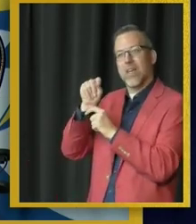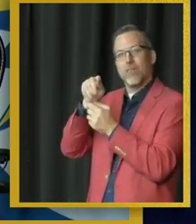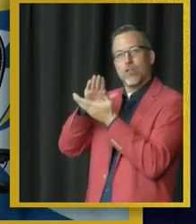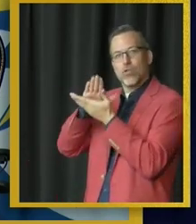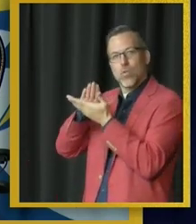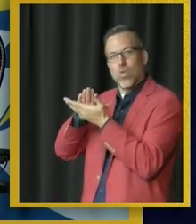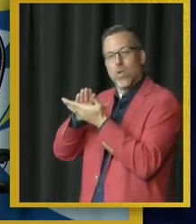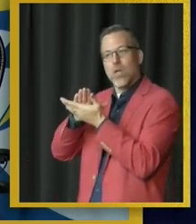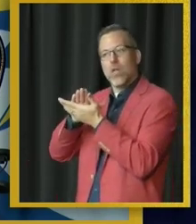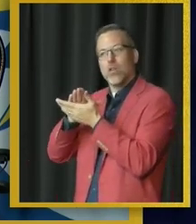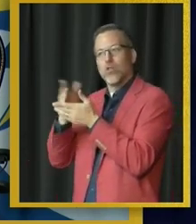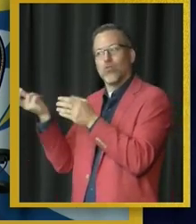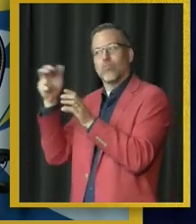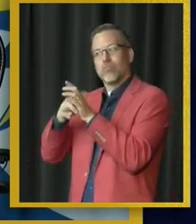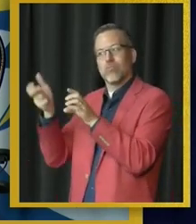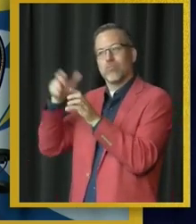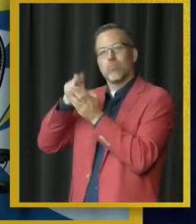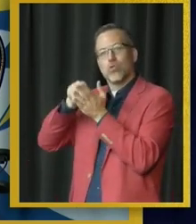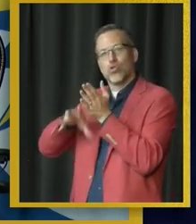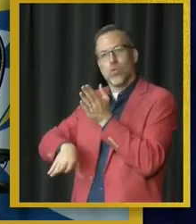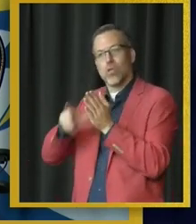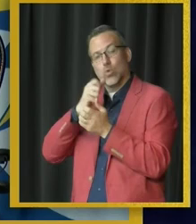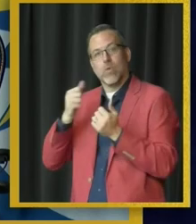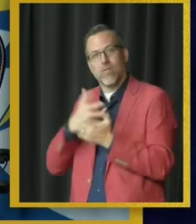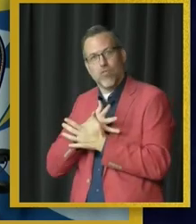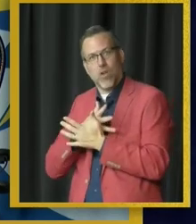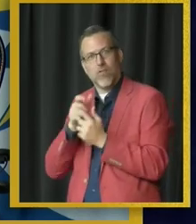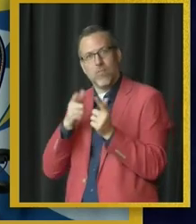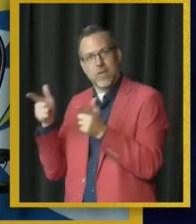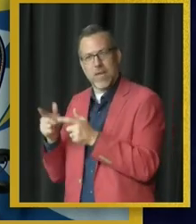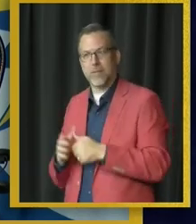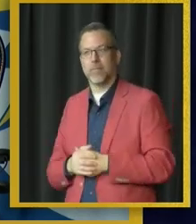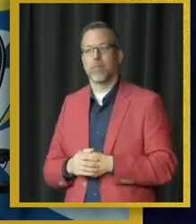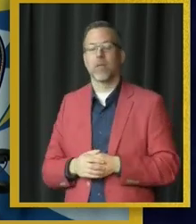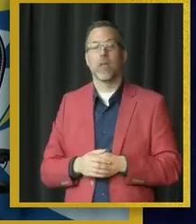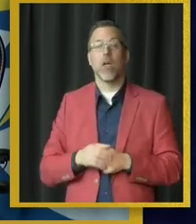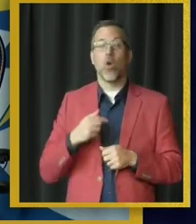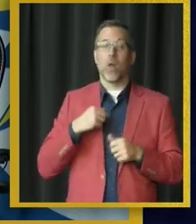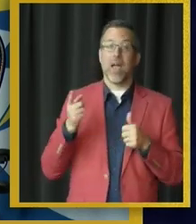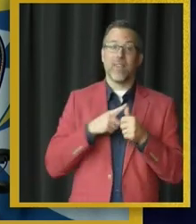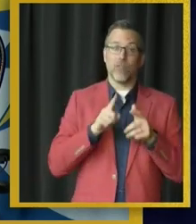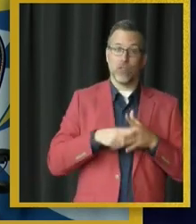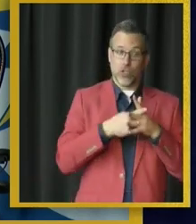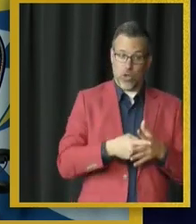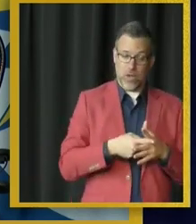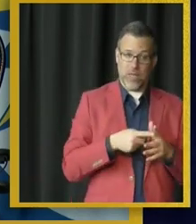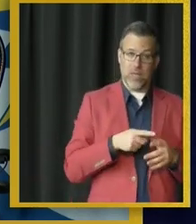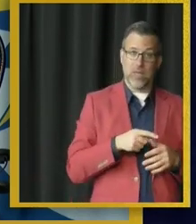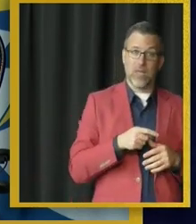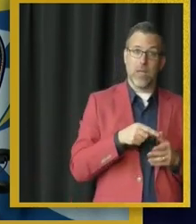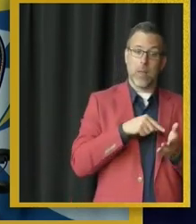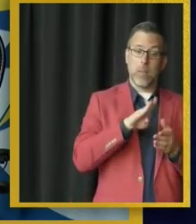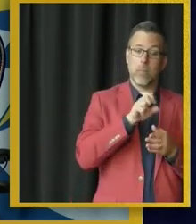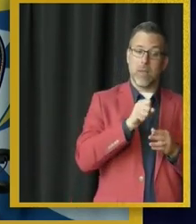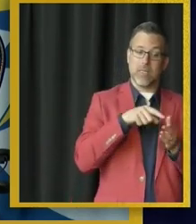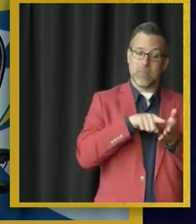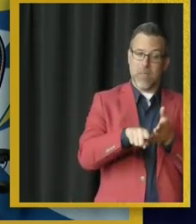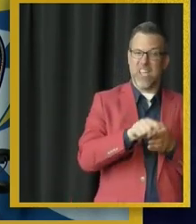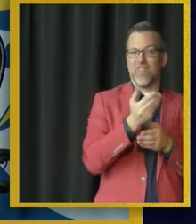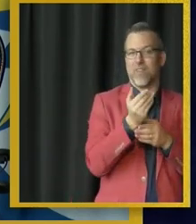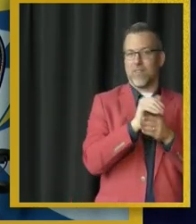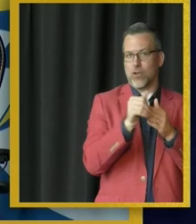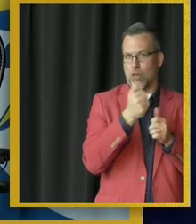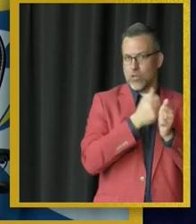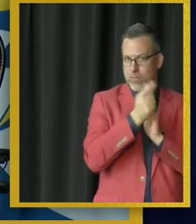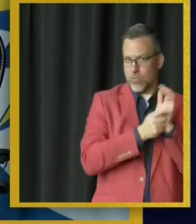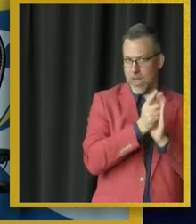students shaken by the attack. Now, when I took office, the starting pay for bus drivers was just under $15 an hour.